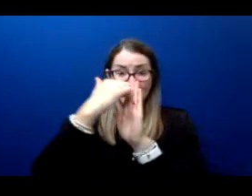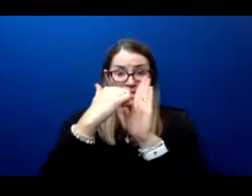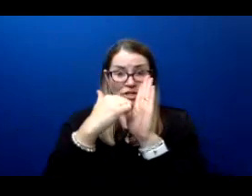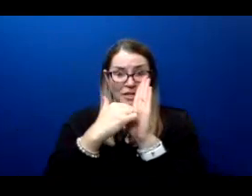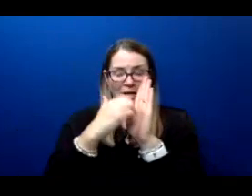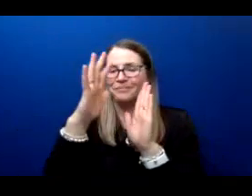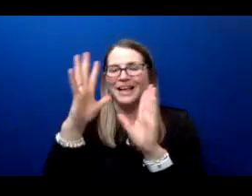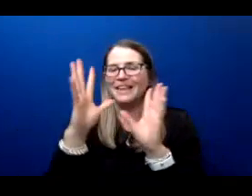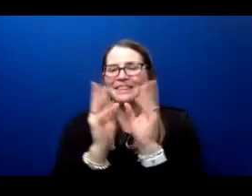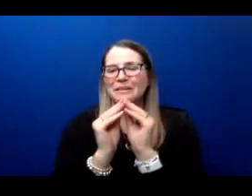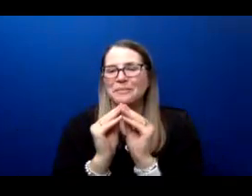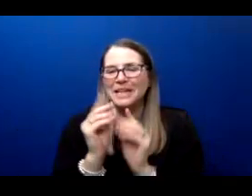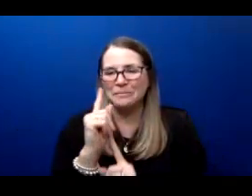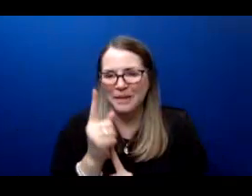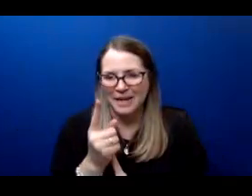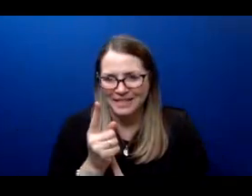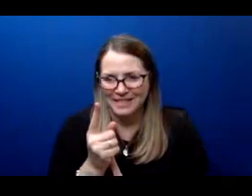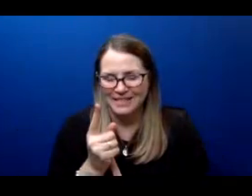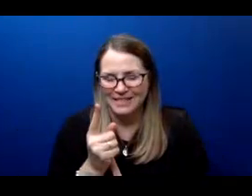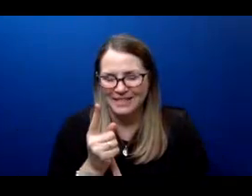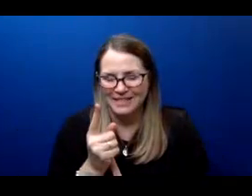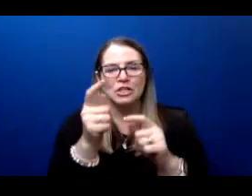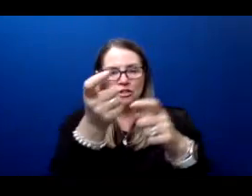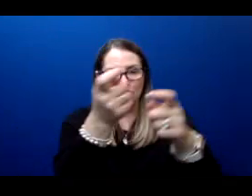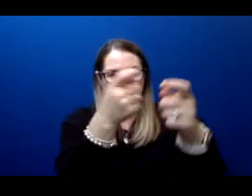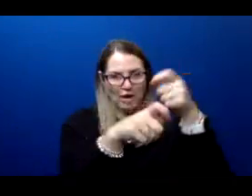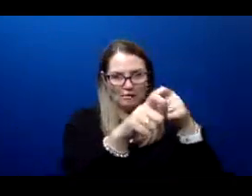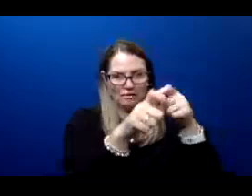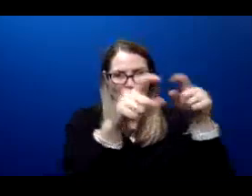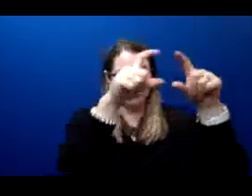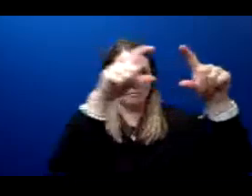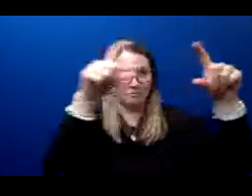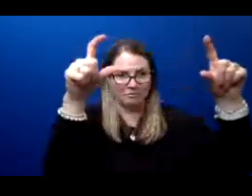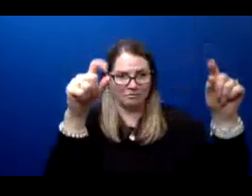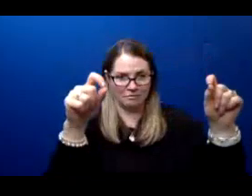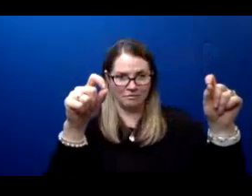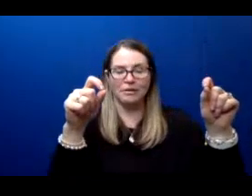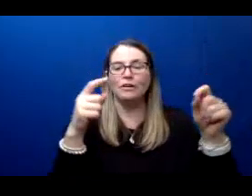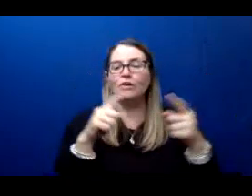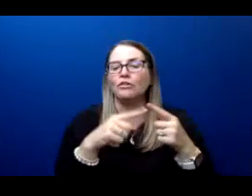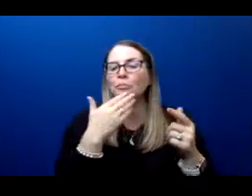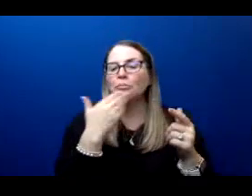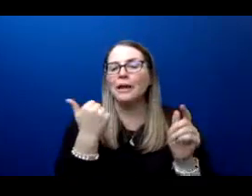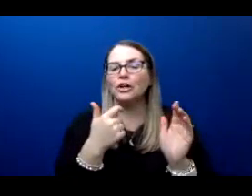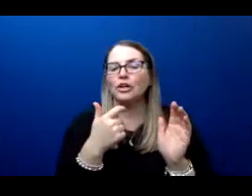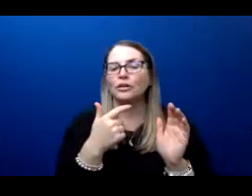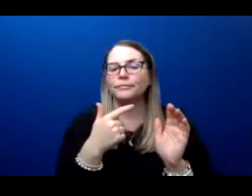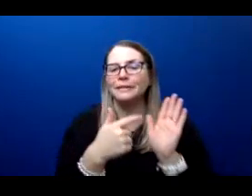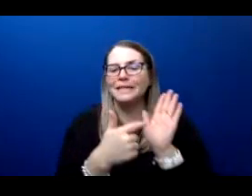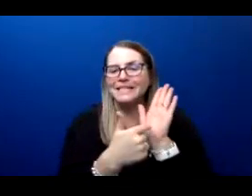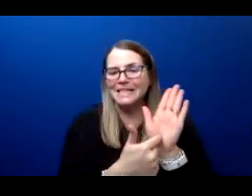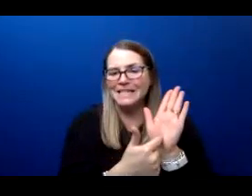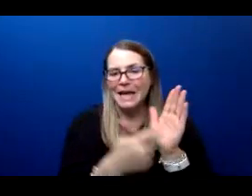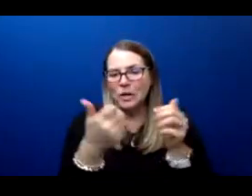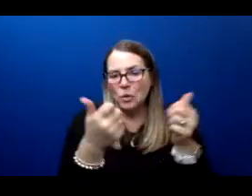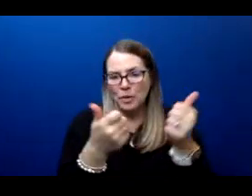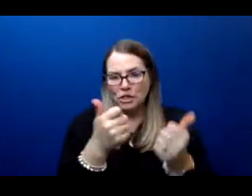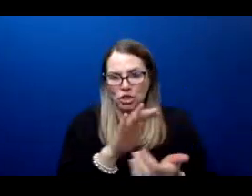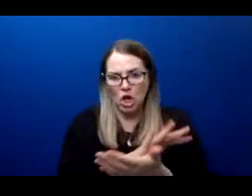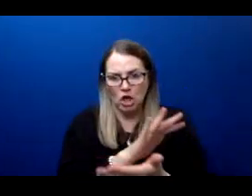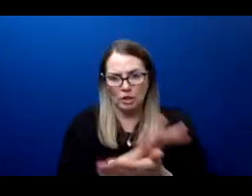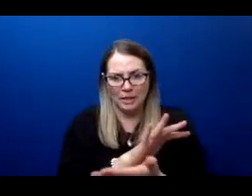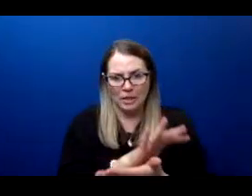meeting minutes, to revise from agenda to meeting minutes to better dictate which document we are looking at and